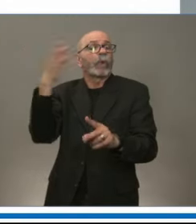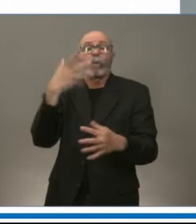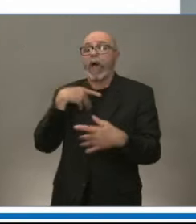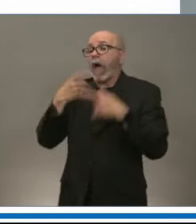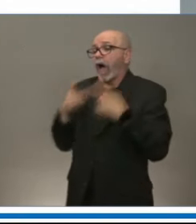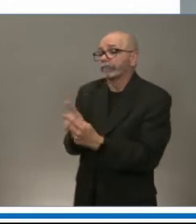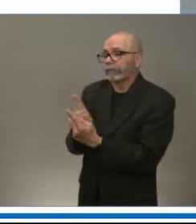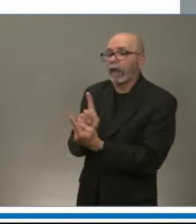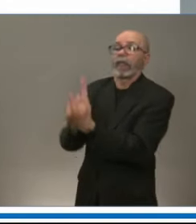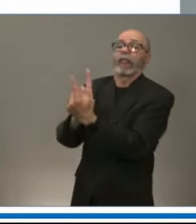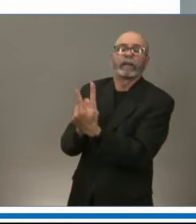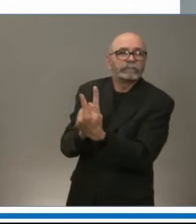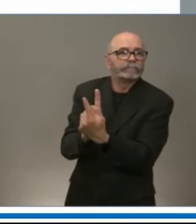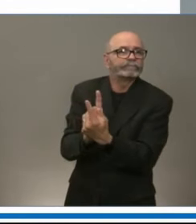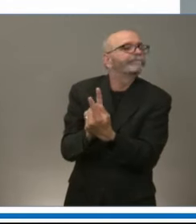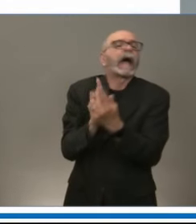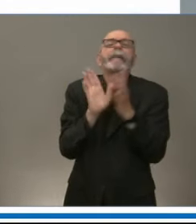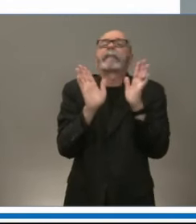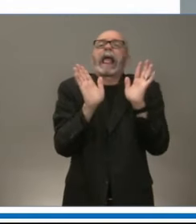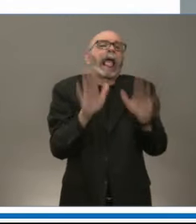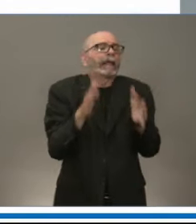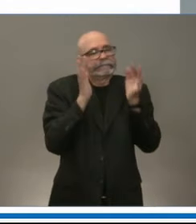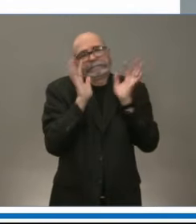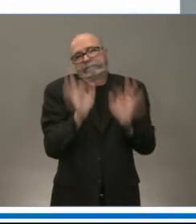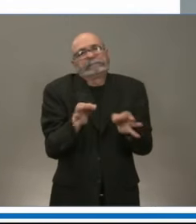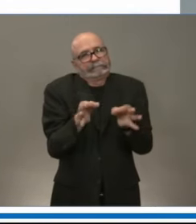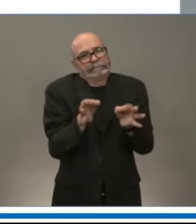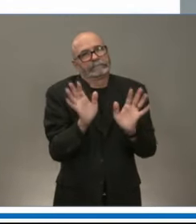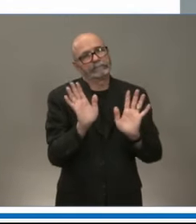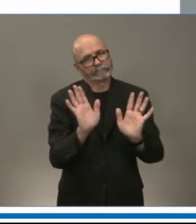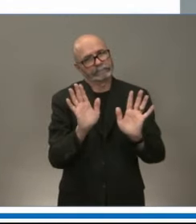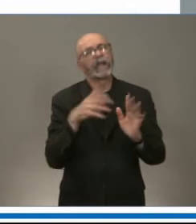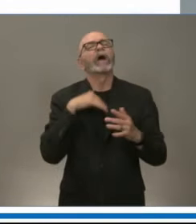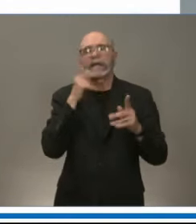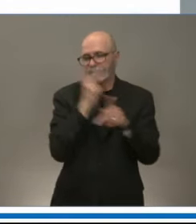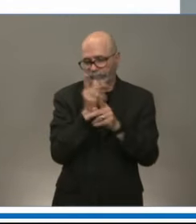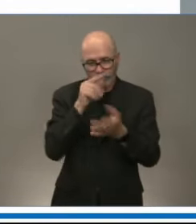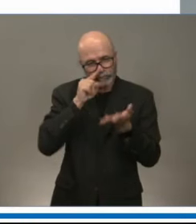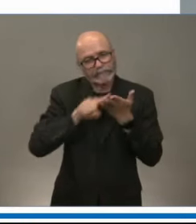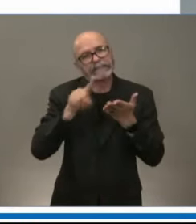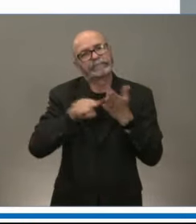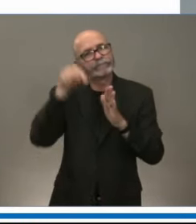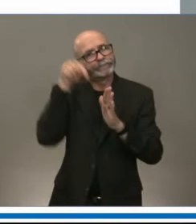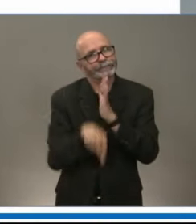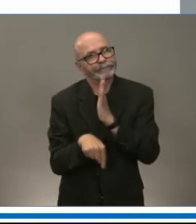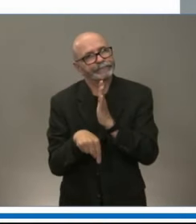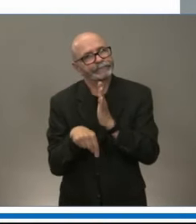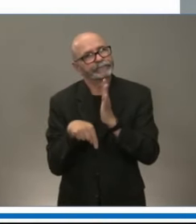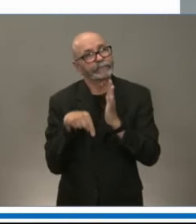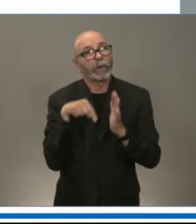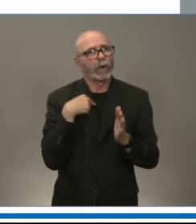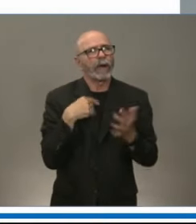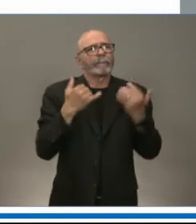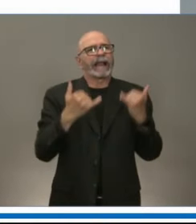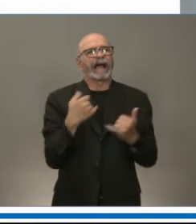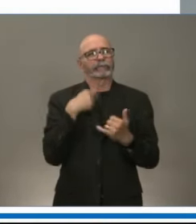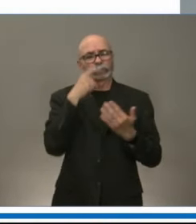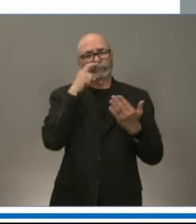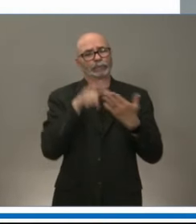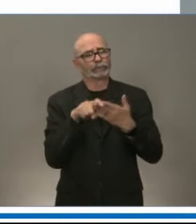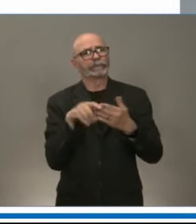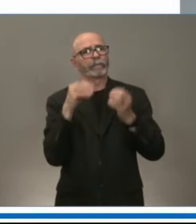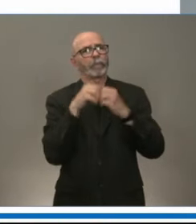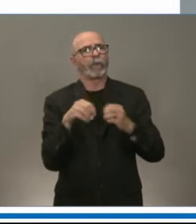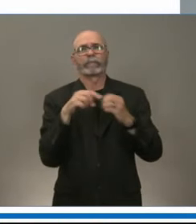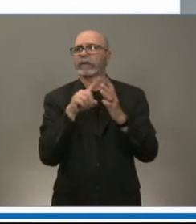on that basis, as I review the cases that we're seeing, we're starting to see more cases, still a very small minority,